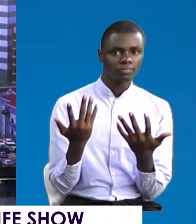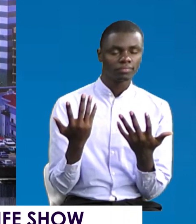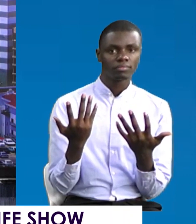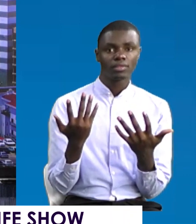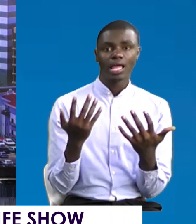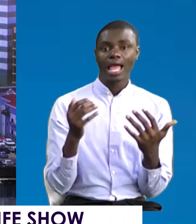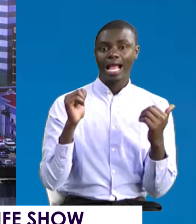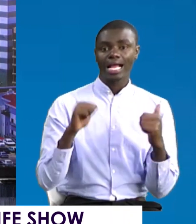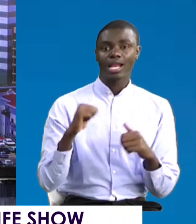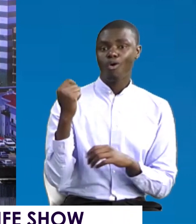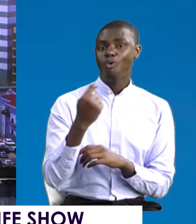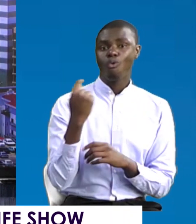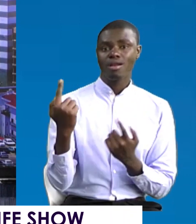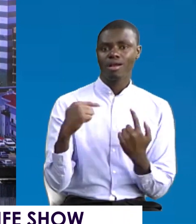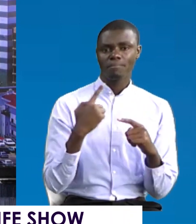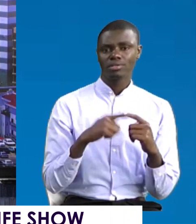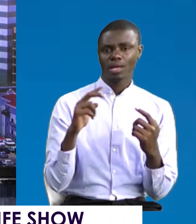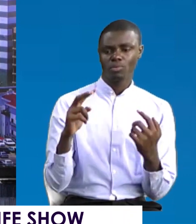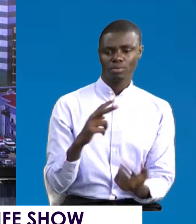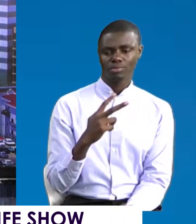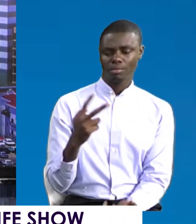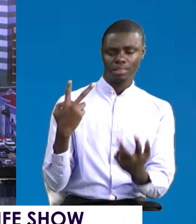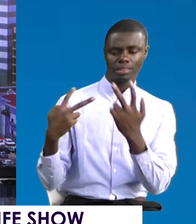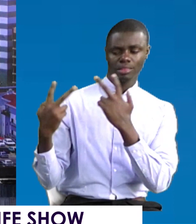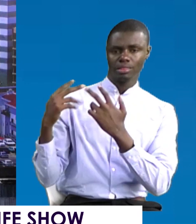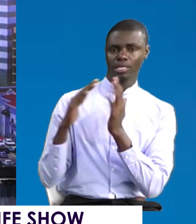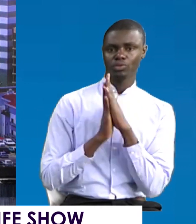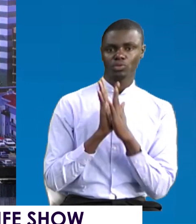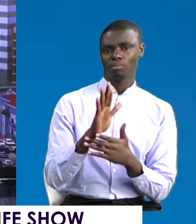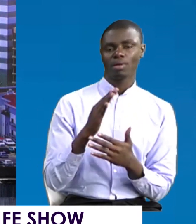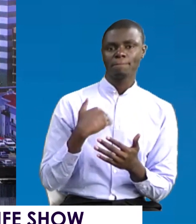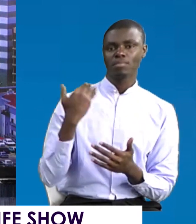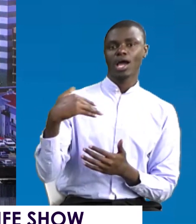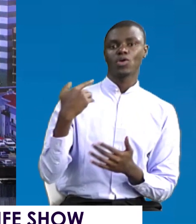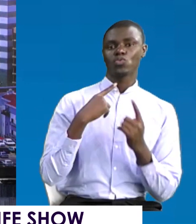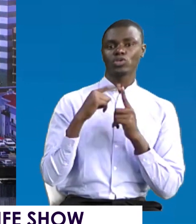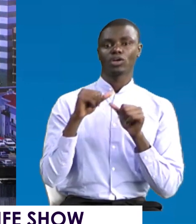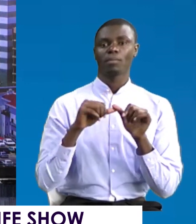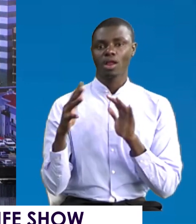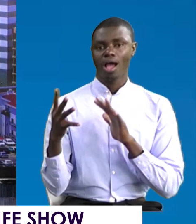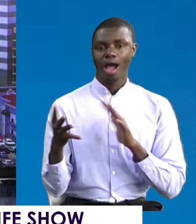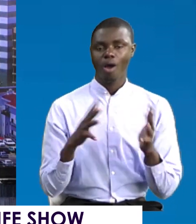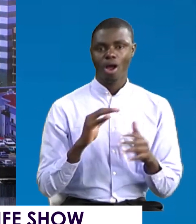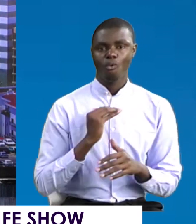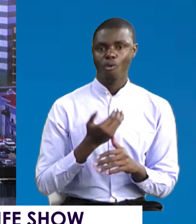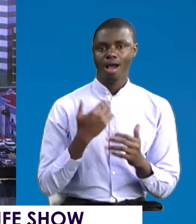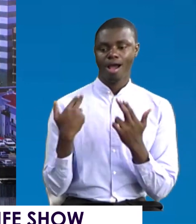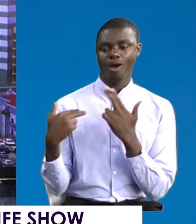It can only come when you look back to your story. I always talk about how our